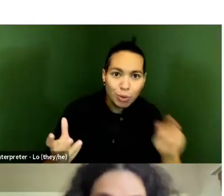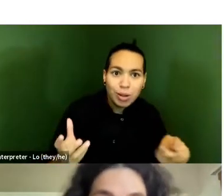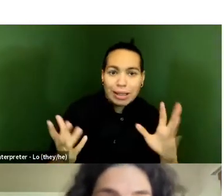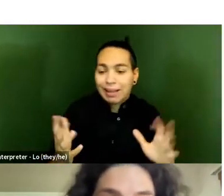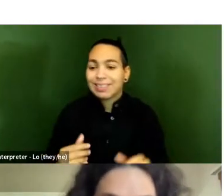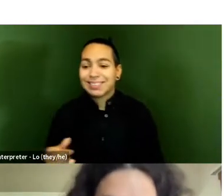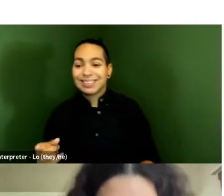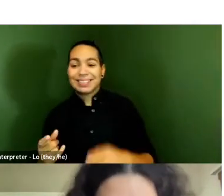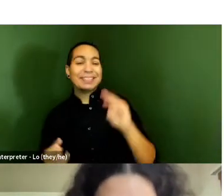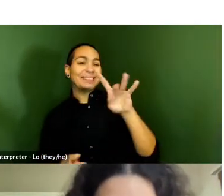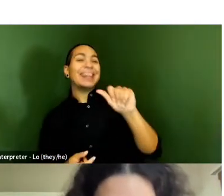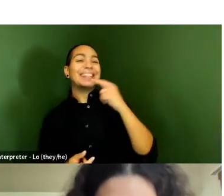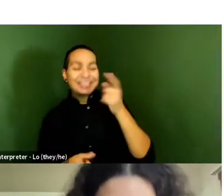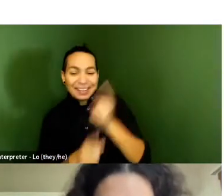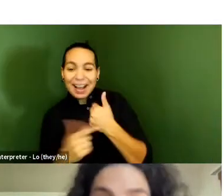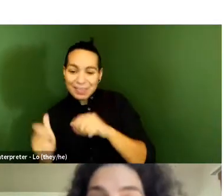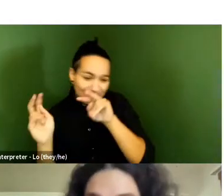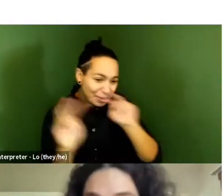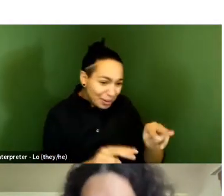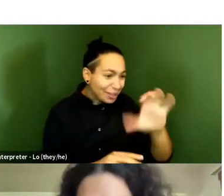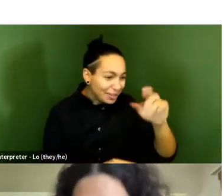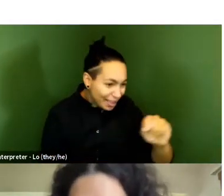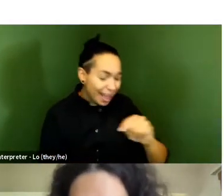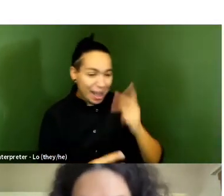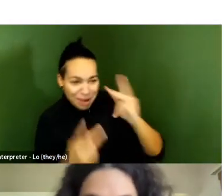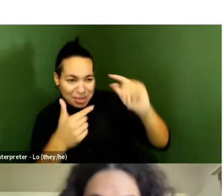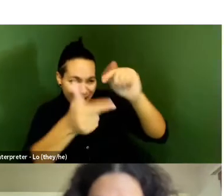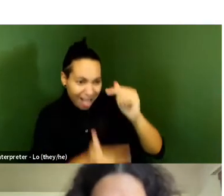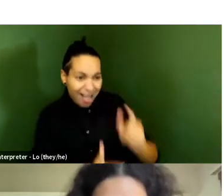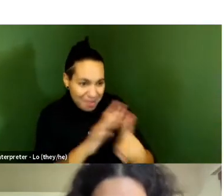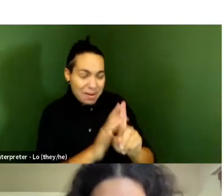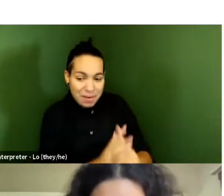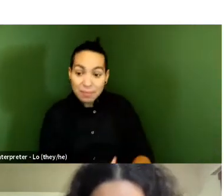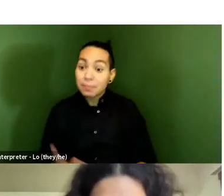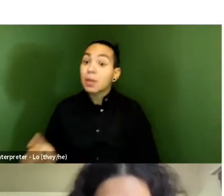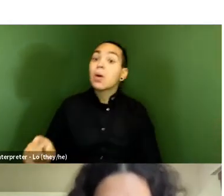I'm trying to focus, and also the chat is blowing up. So my actually, you know what? There